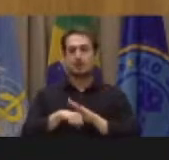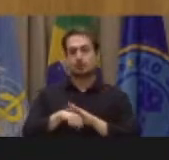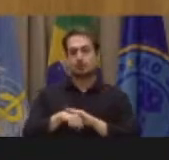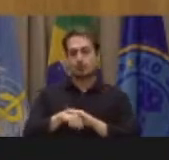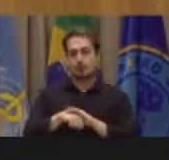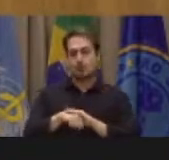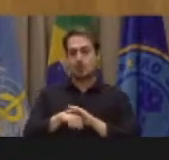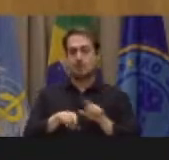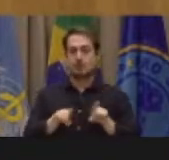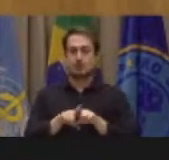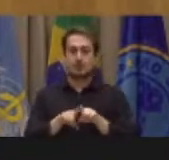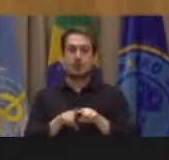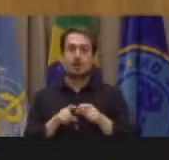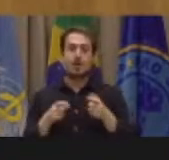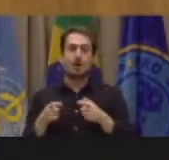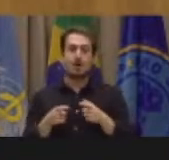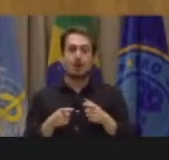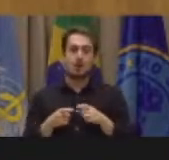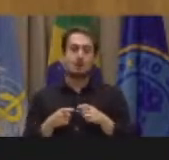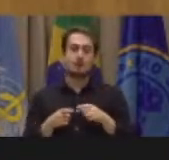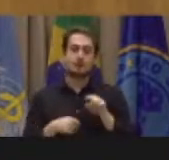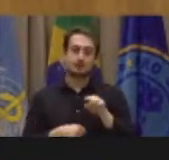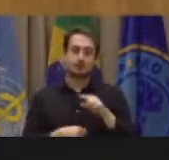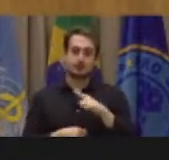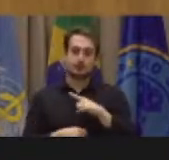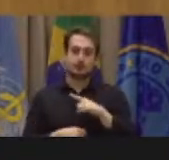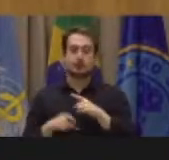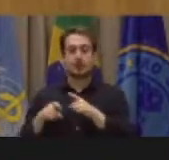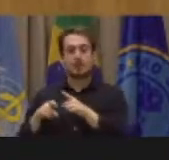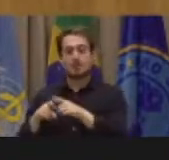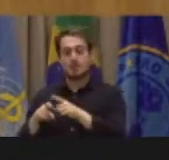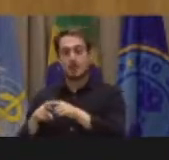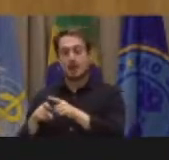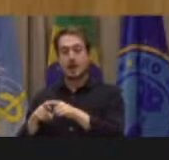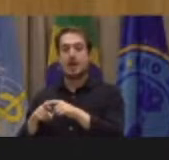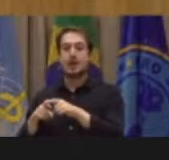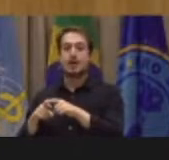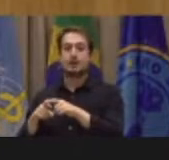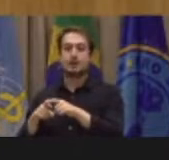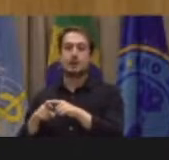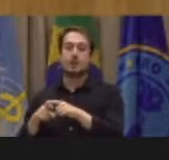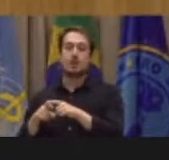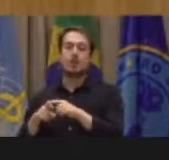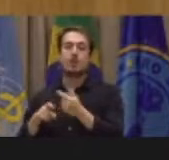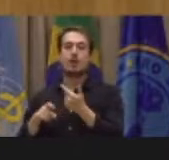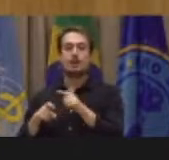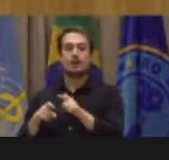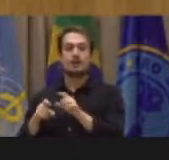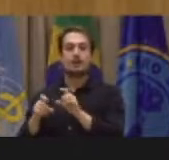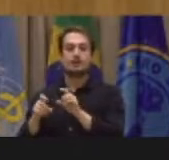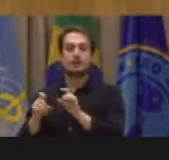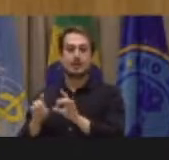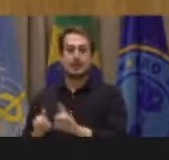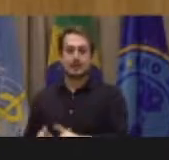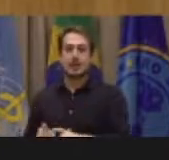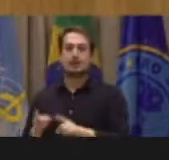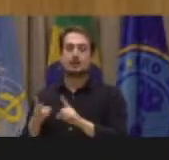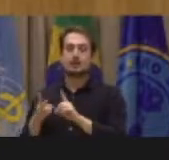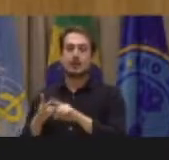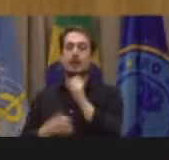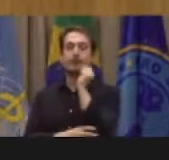for neurological sequel patients. So you have a doctor, a neurologist,